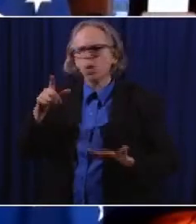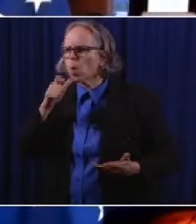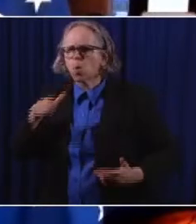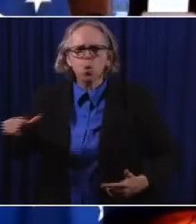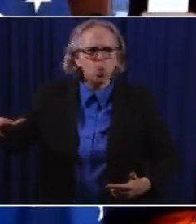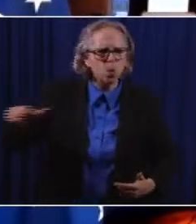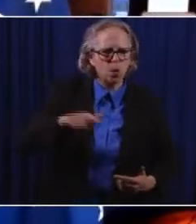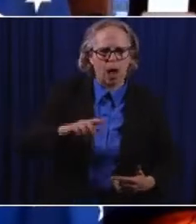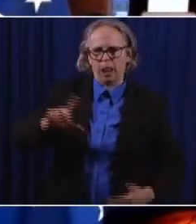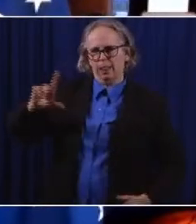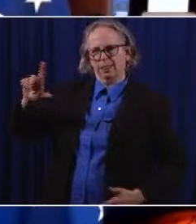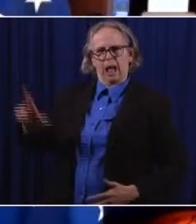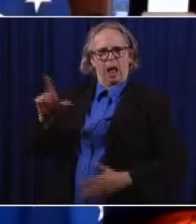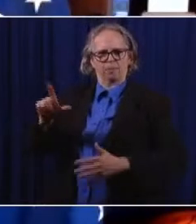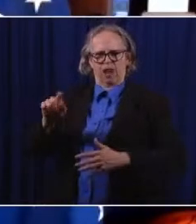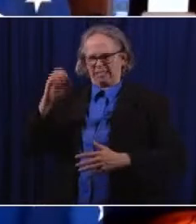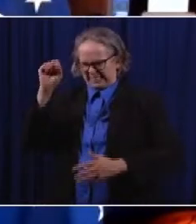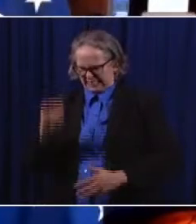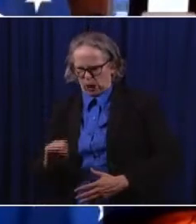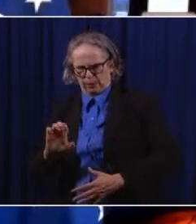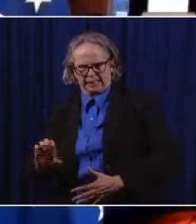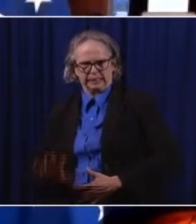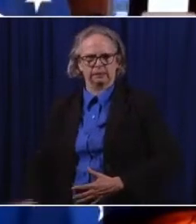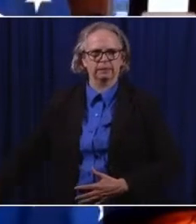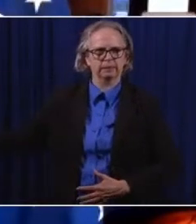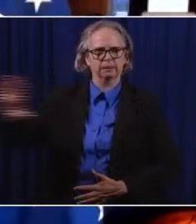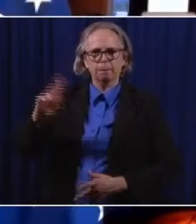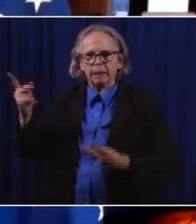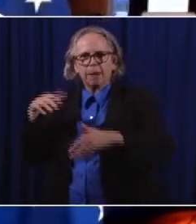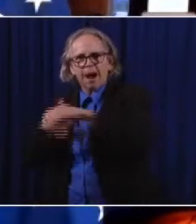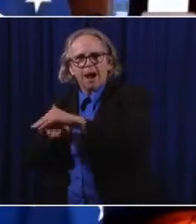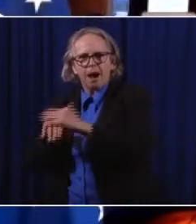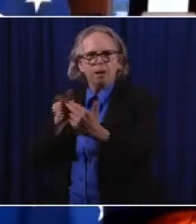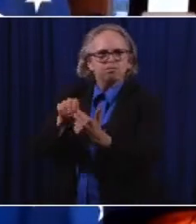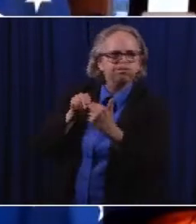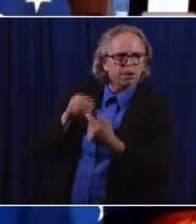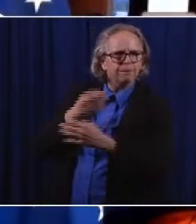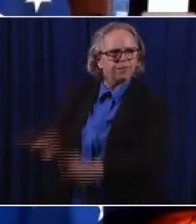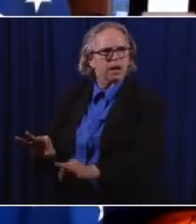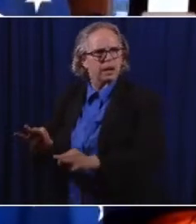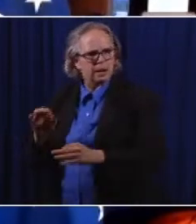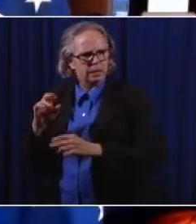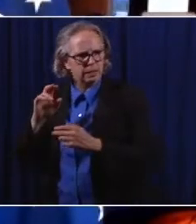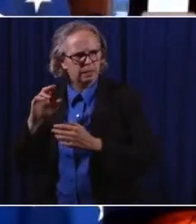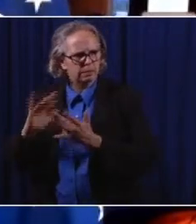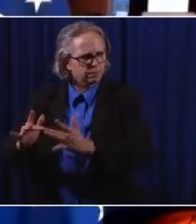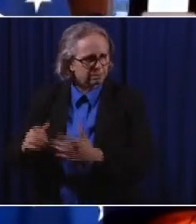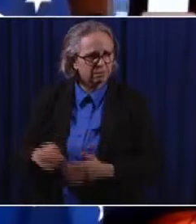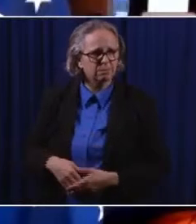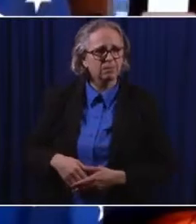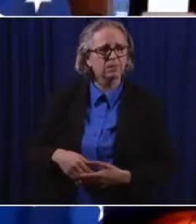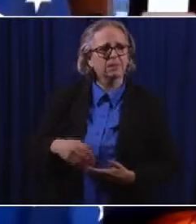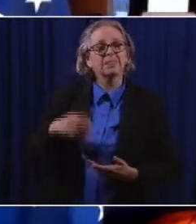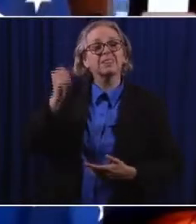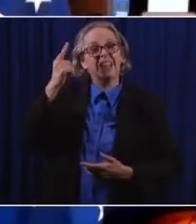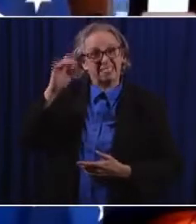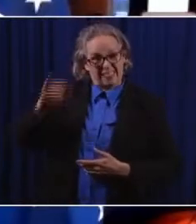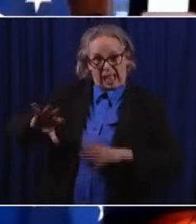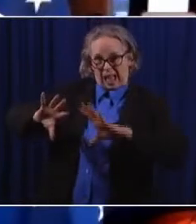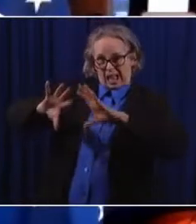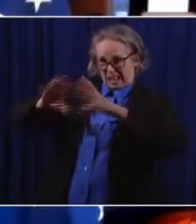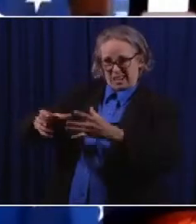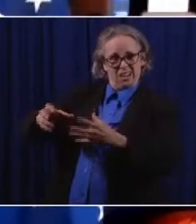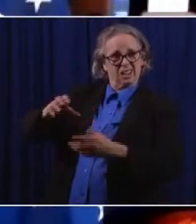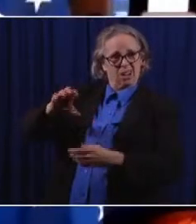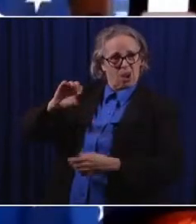those hotspots already in use. The Foundation for Appalachia, Ohio, Appalachian Ohio is one of the many organizations to